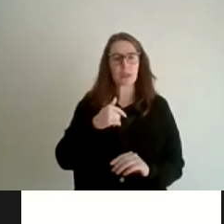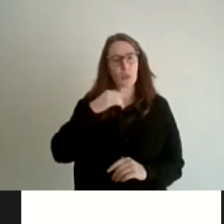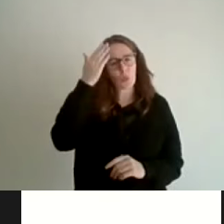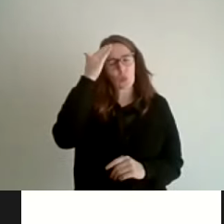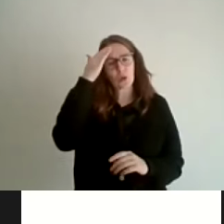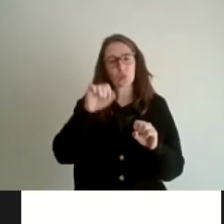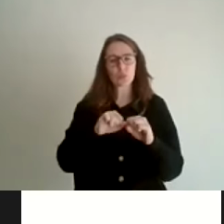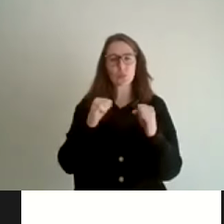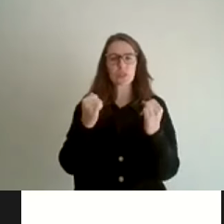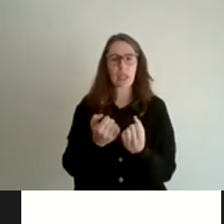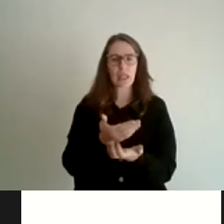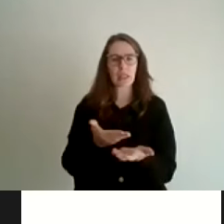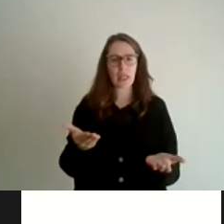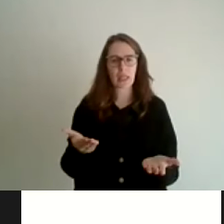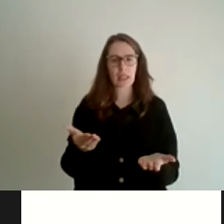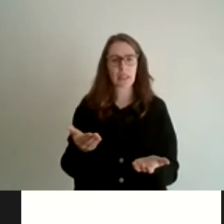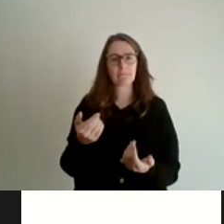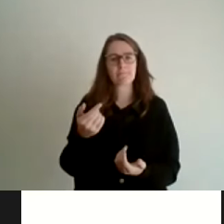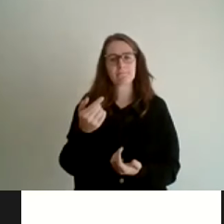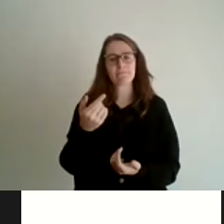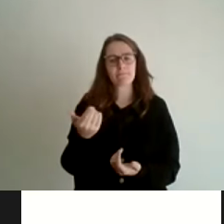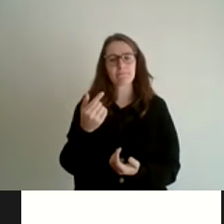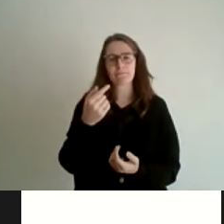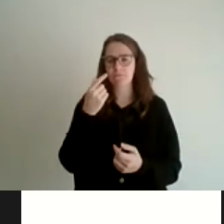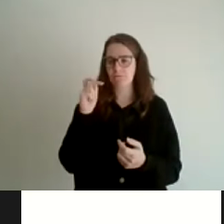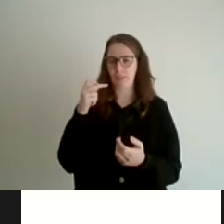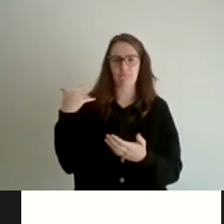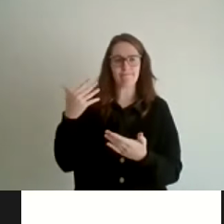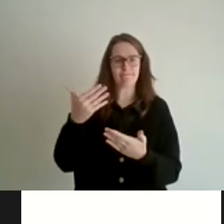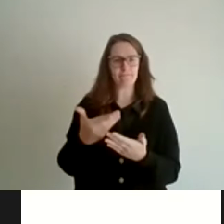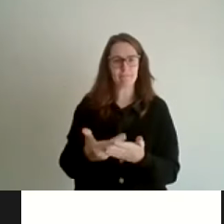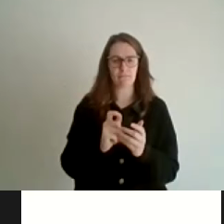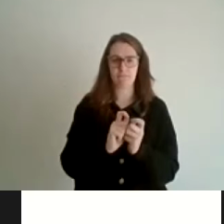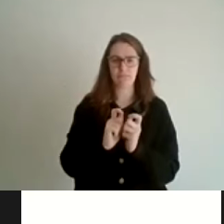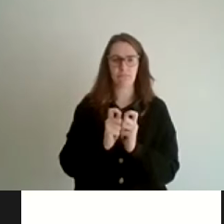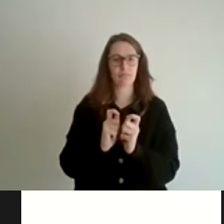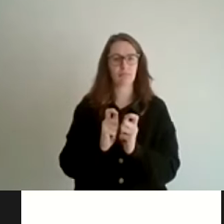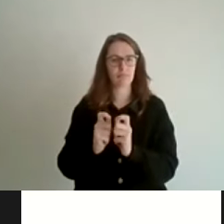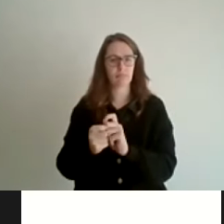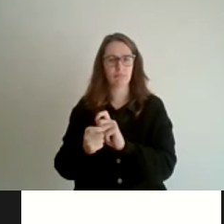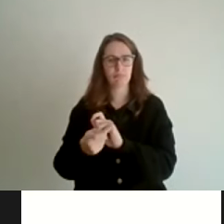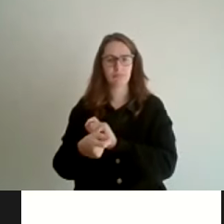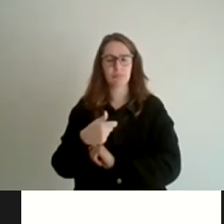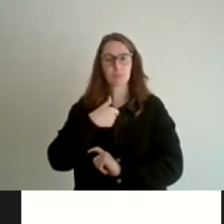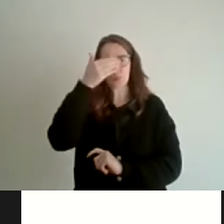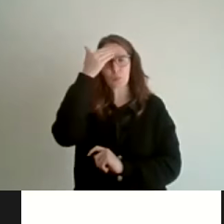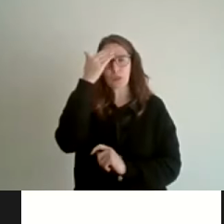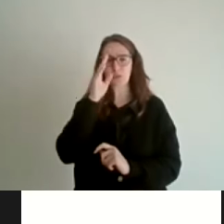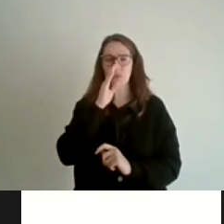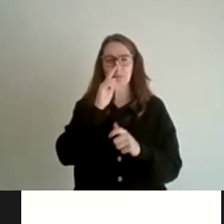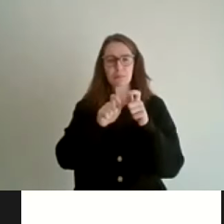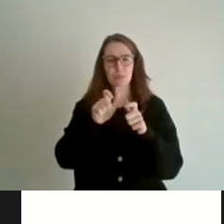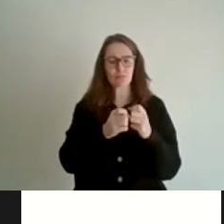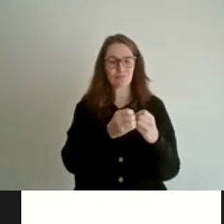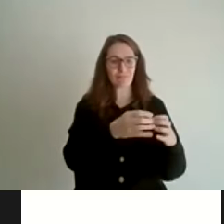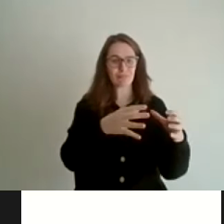during the last decades, changed a lot. So of course, younger people growing up in a